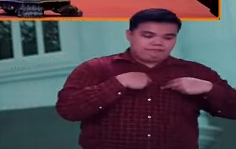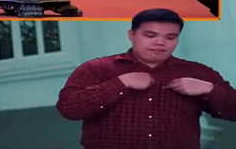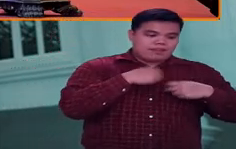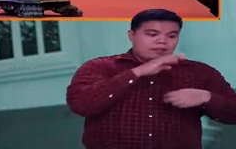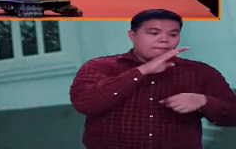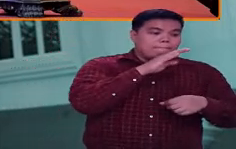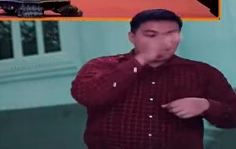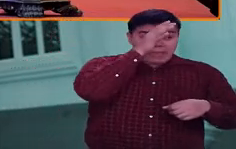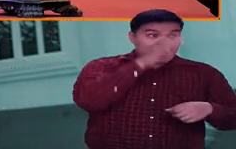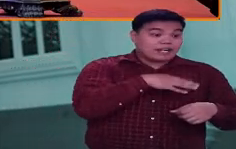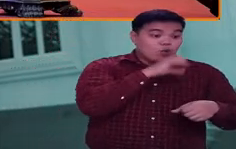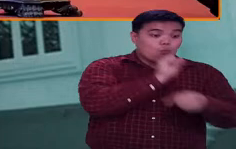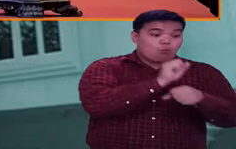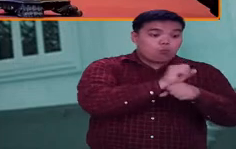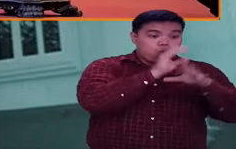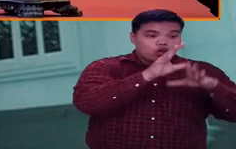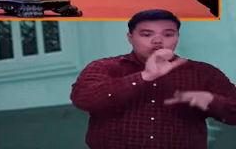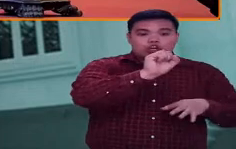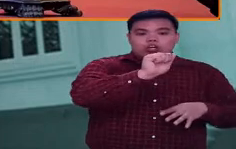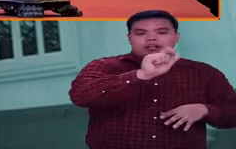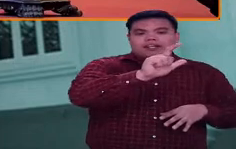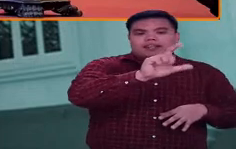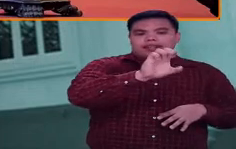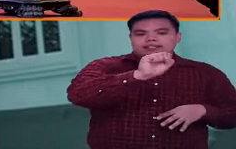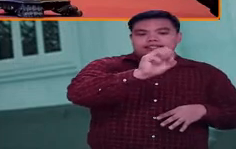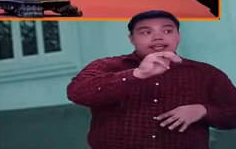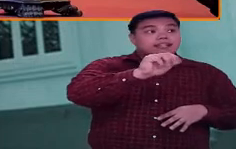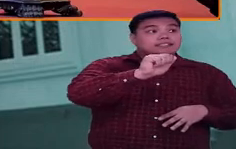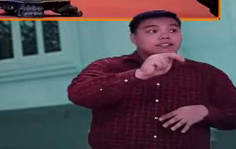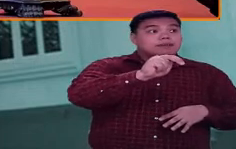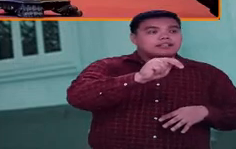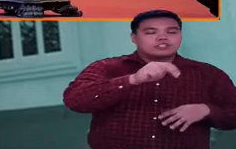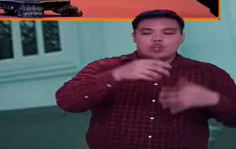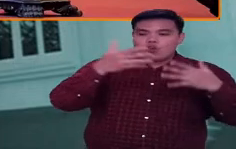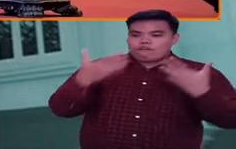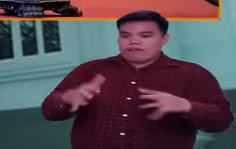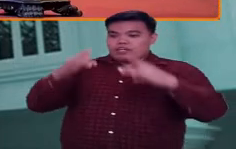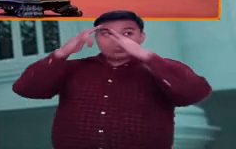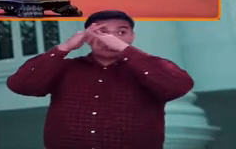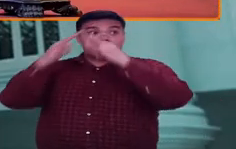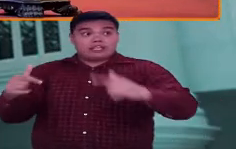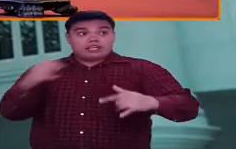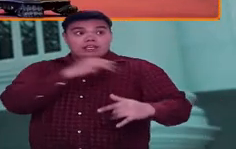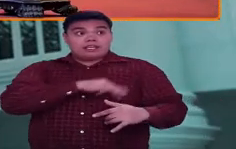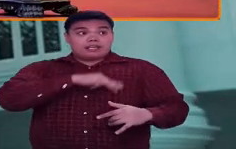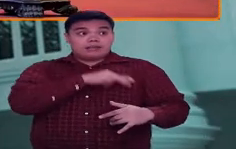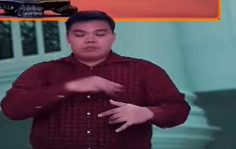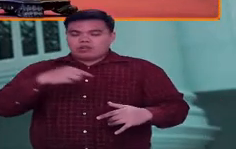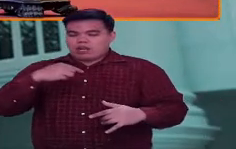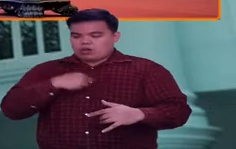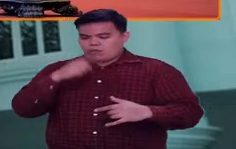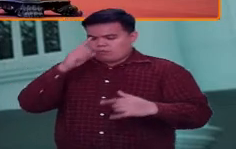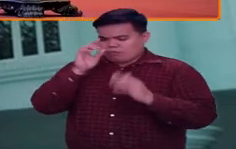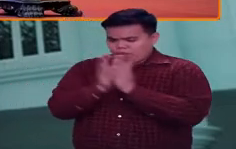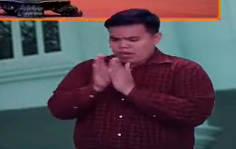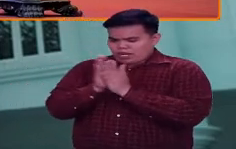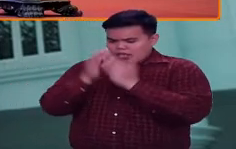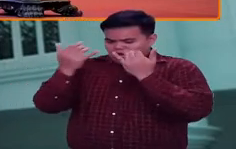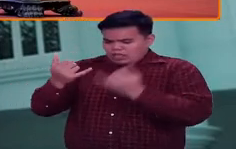An overweight salesman. At the end of his missions conference, he decided, I'm going to give this much money this